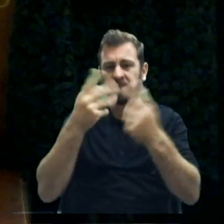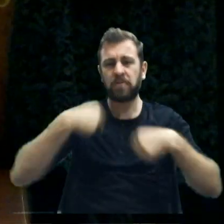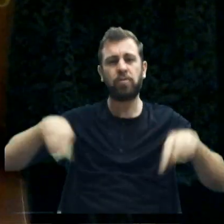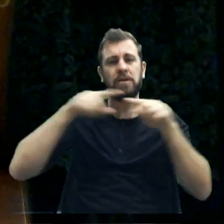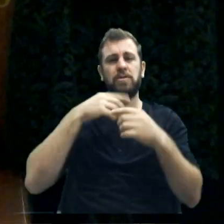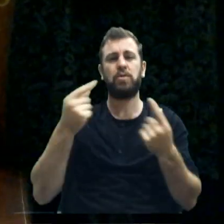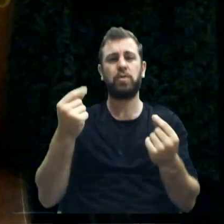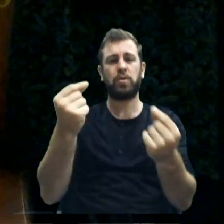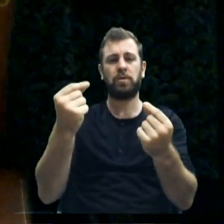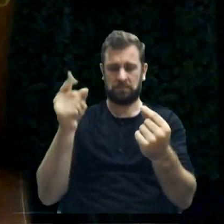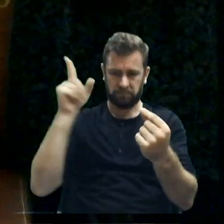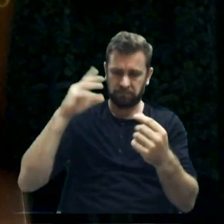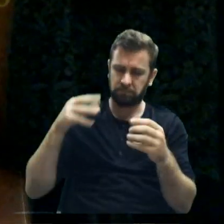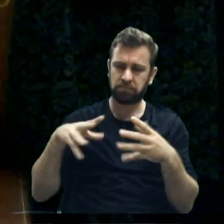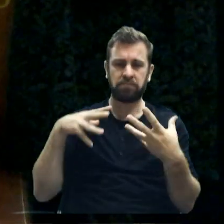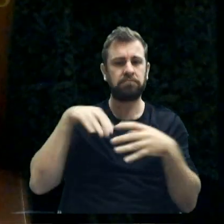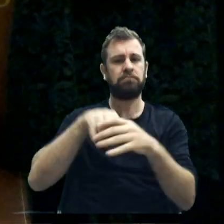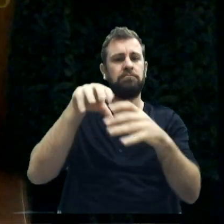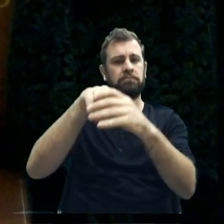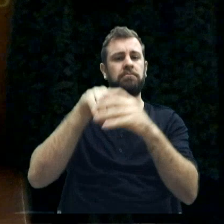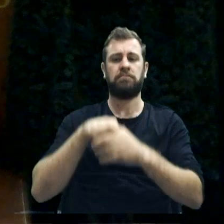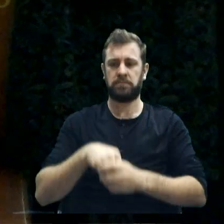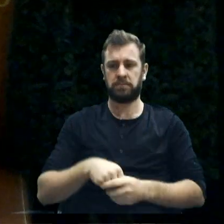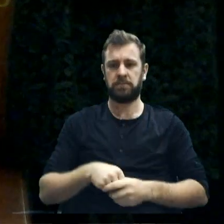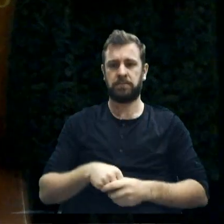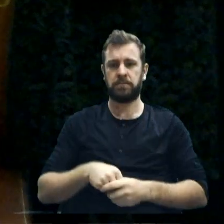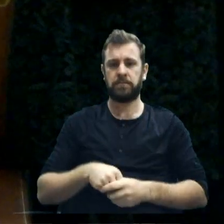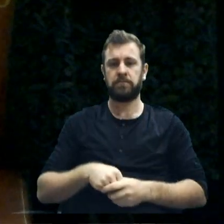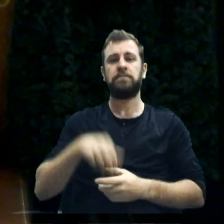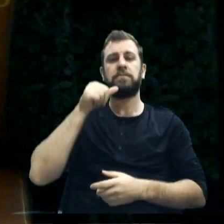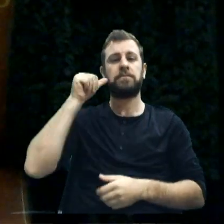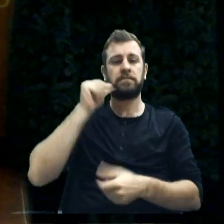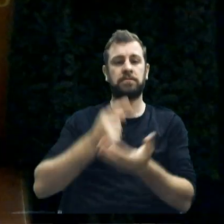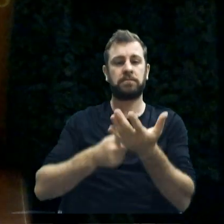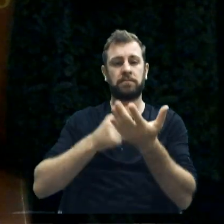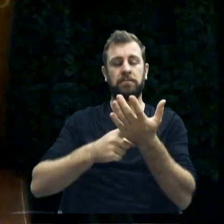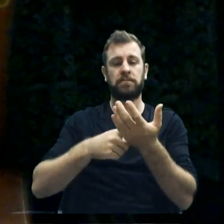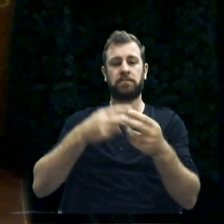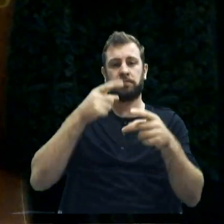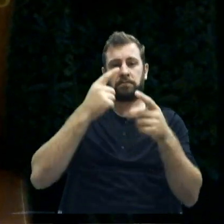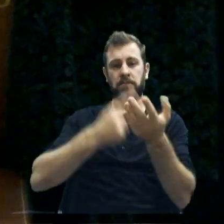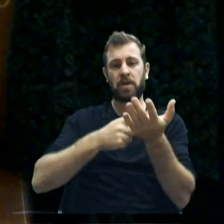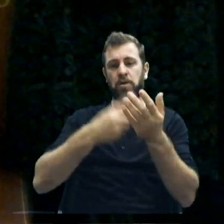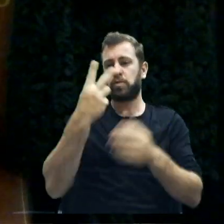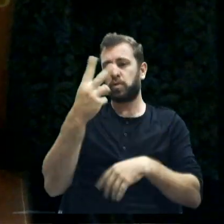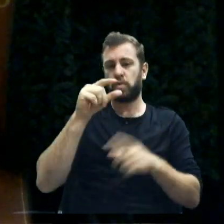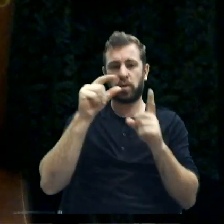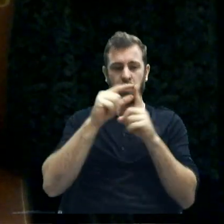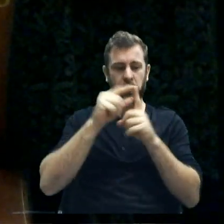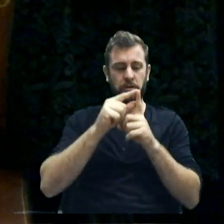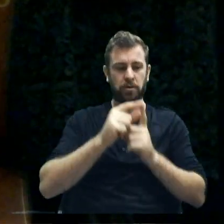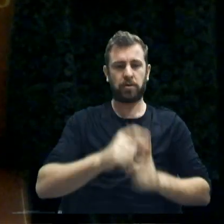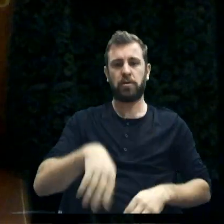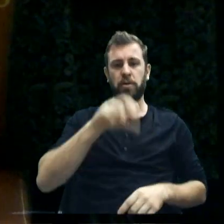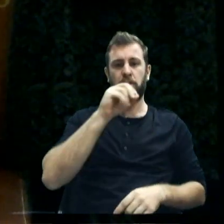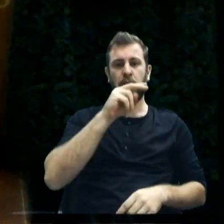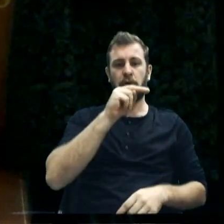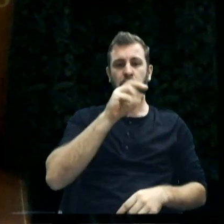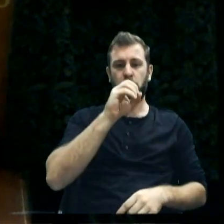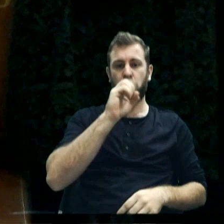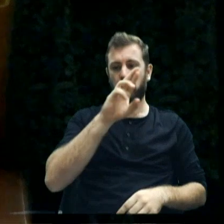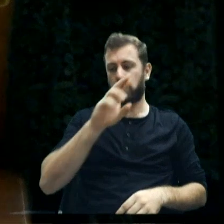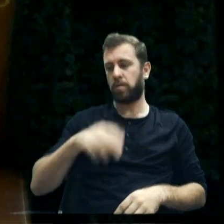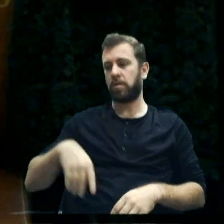we examined two words, nur and dhulamat. And we talked in detail about what nur is and